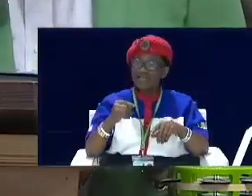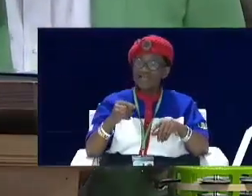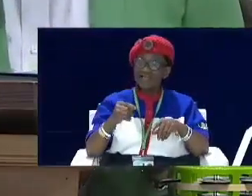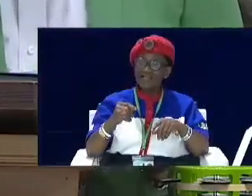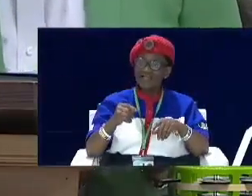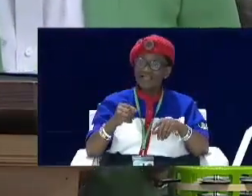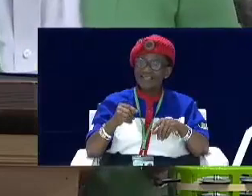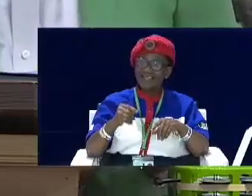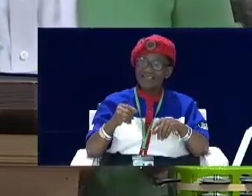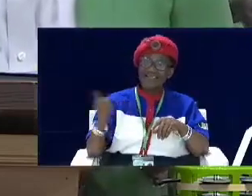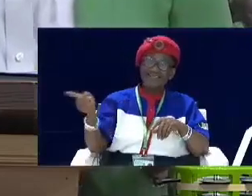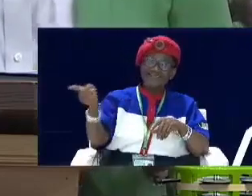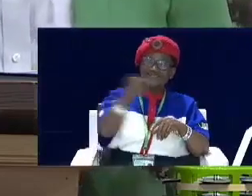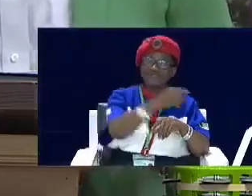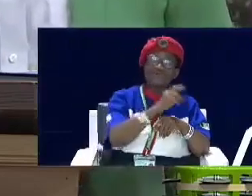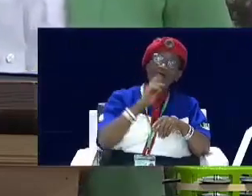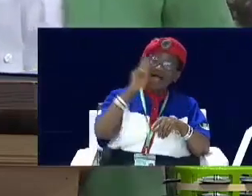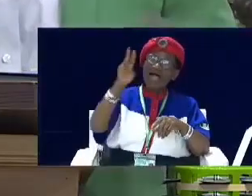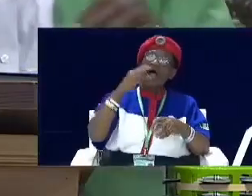well above us.